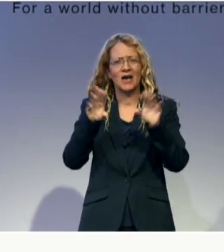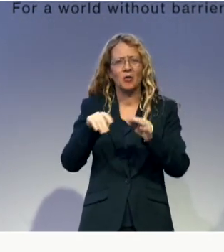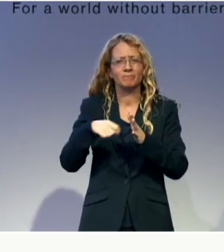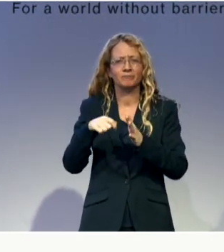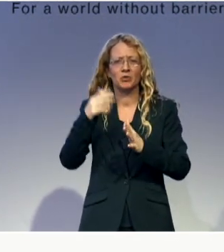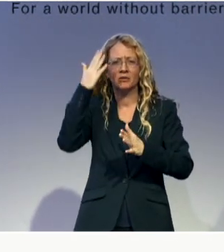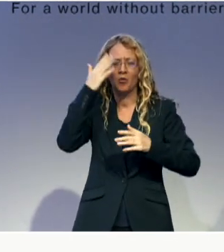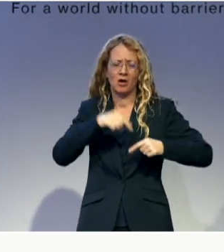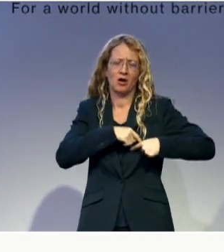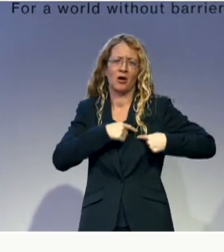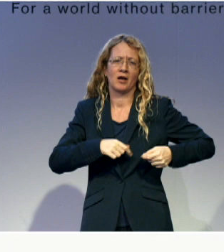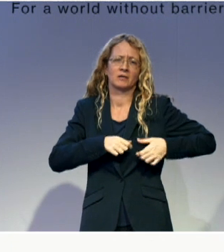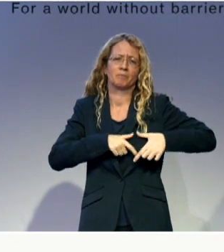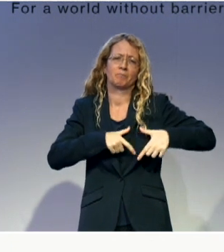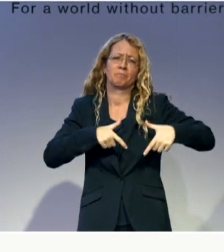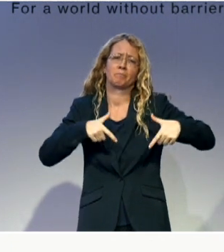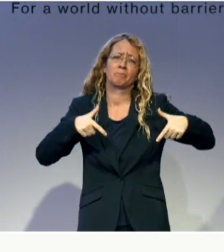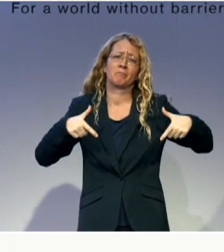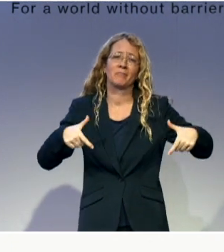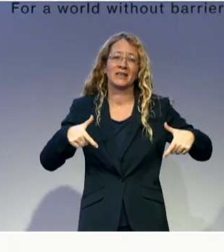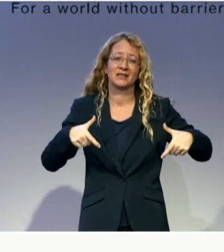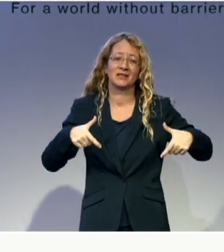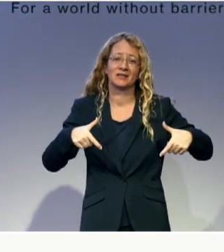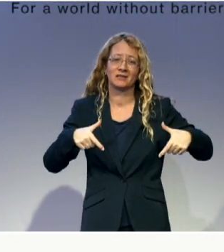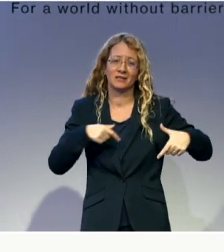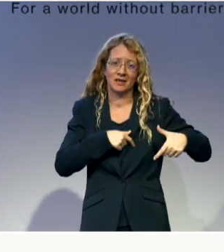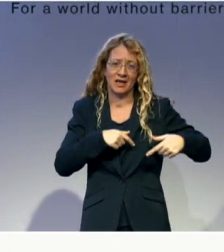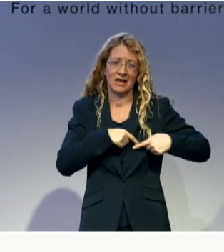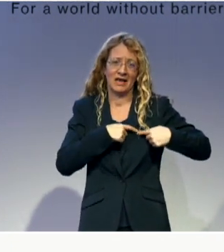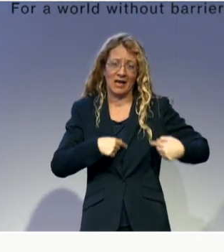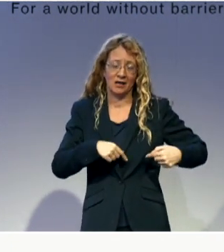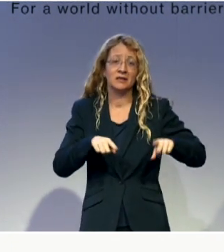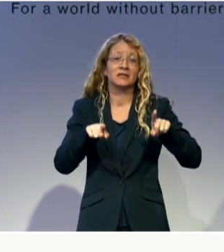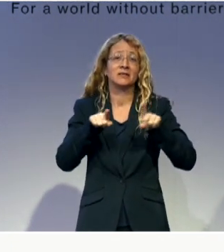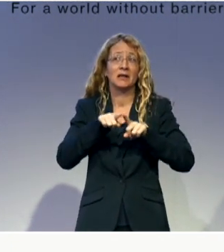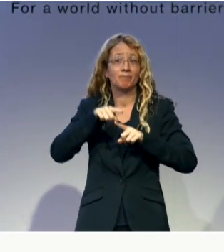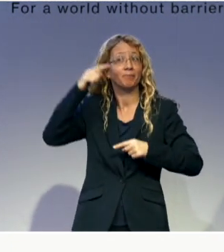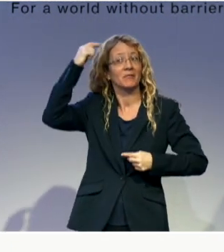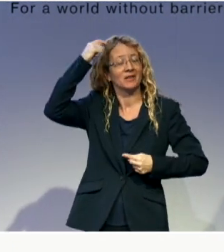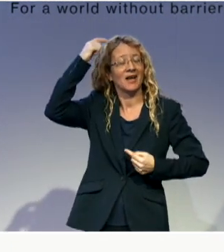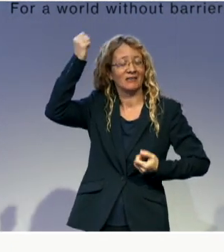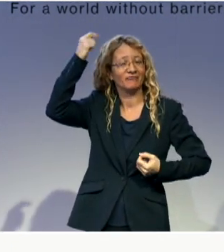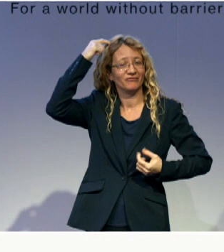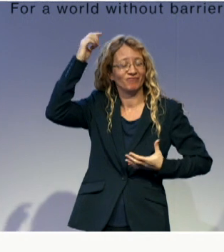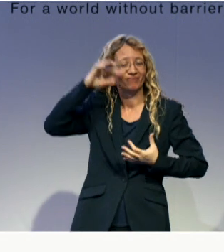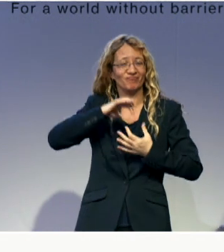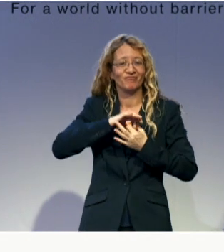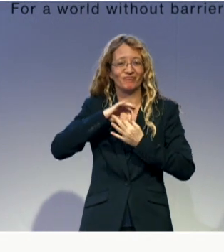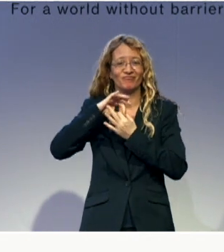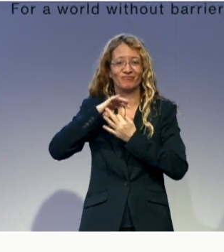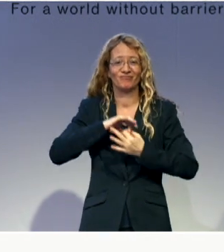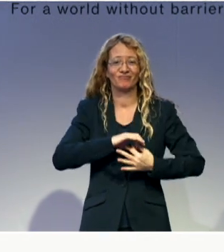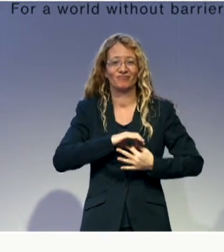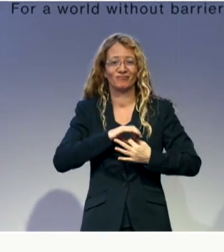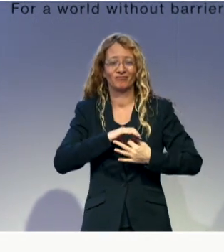combining heart with head. And I think together you're going to see some of the real heart of Zero through these awardees, but together that